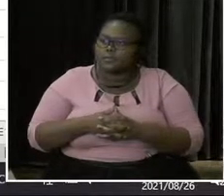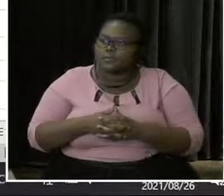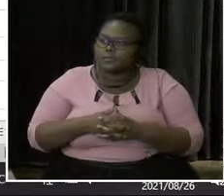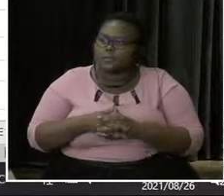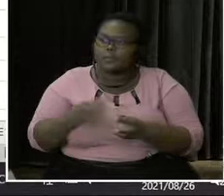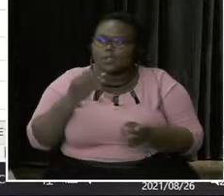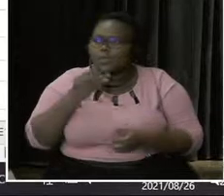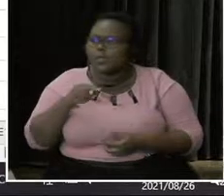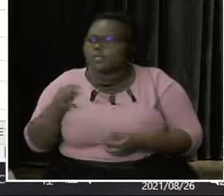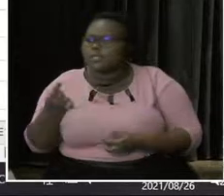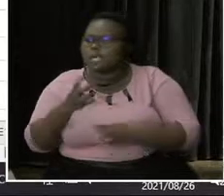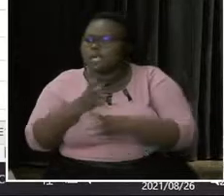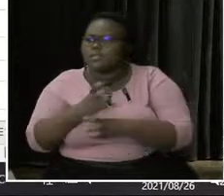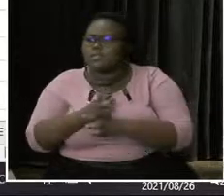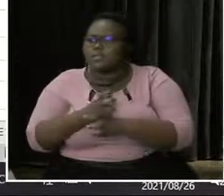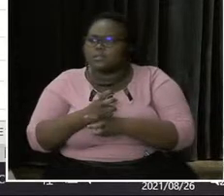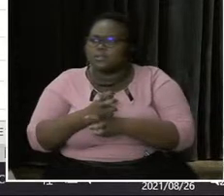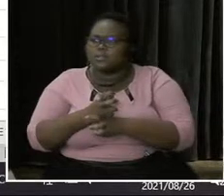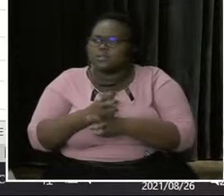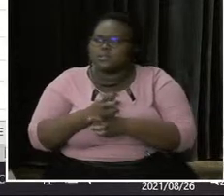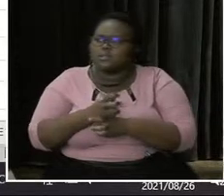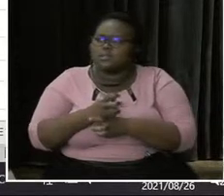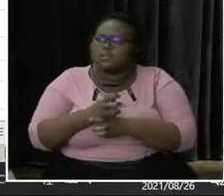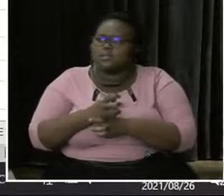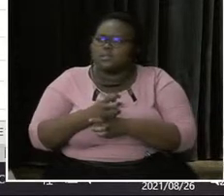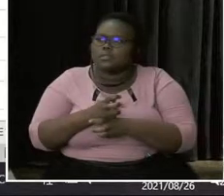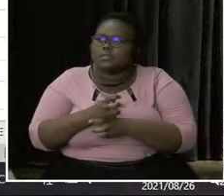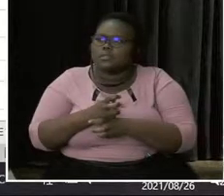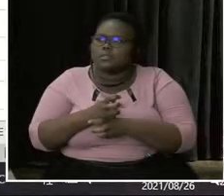Who else is against?